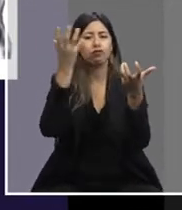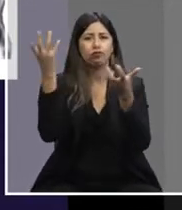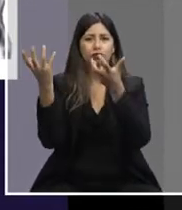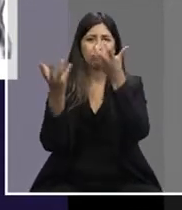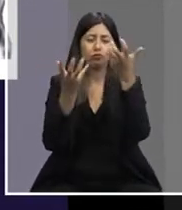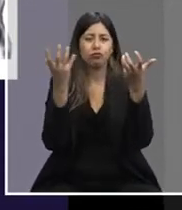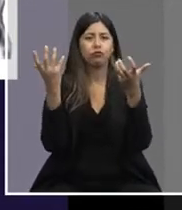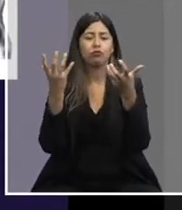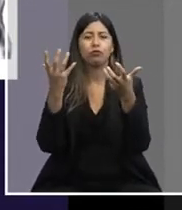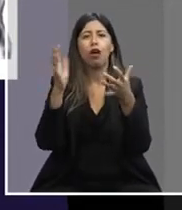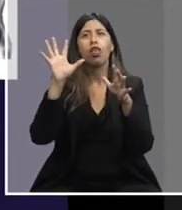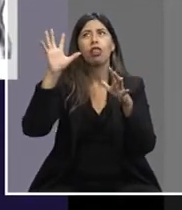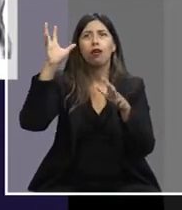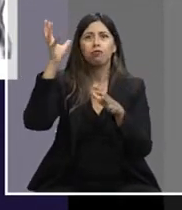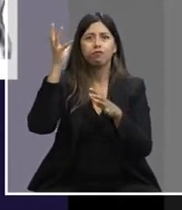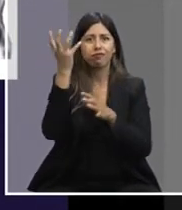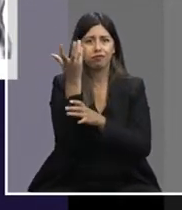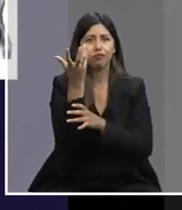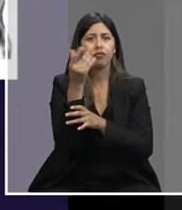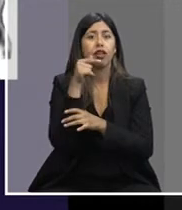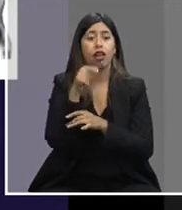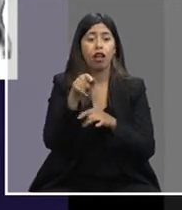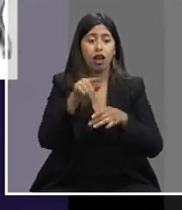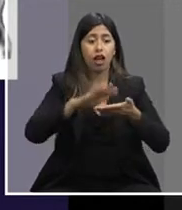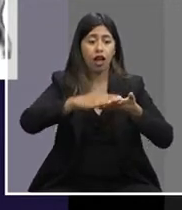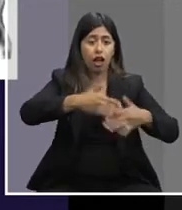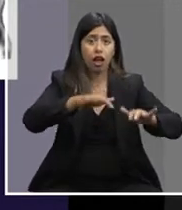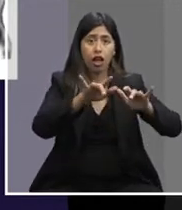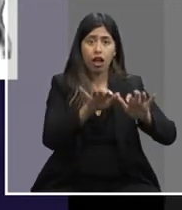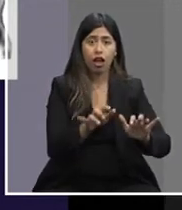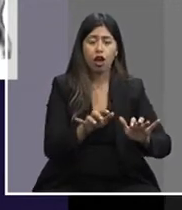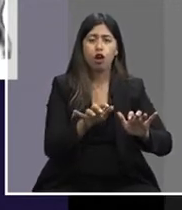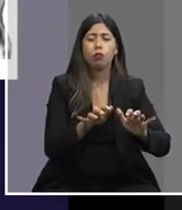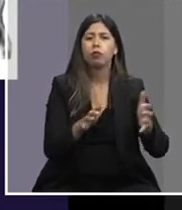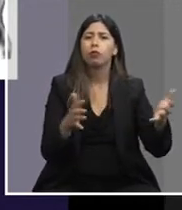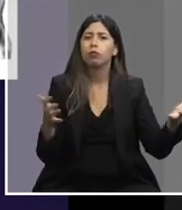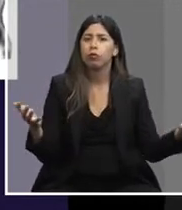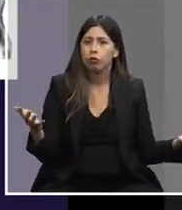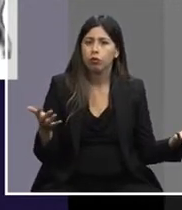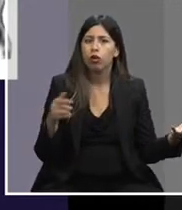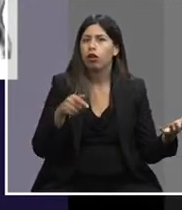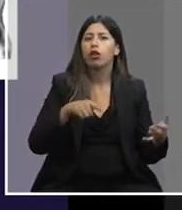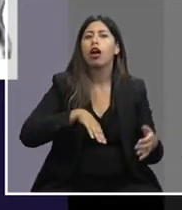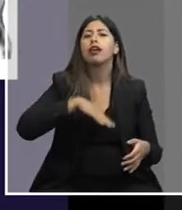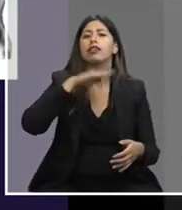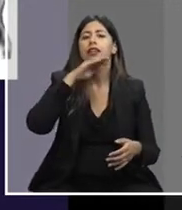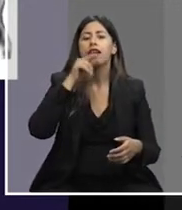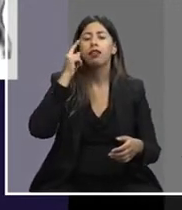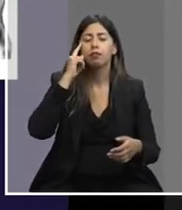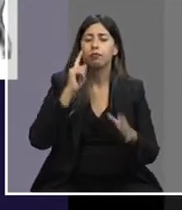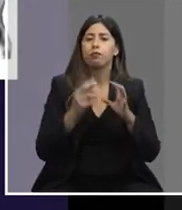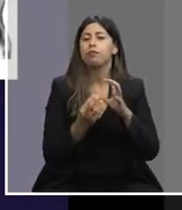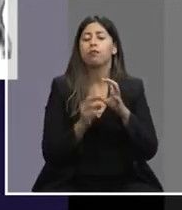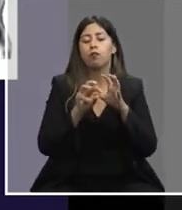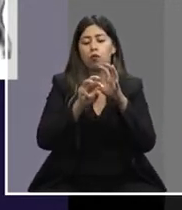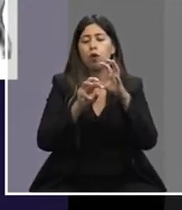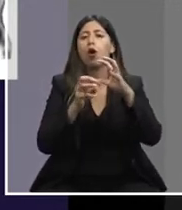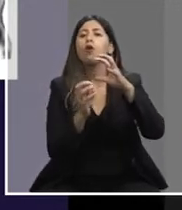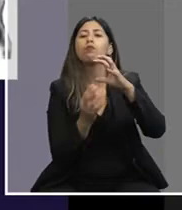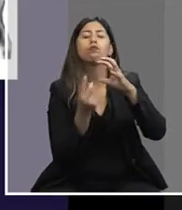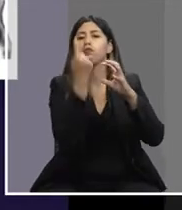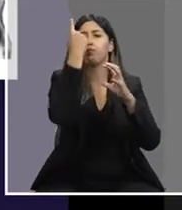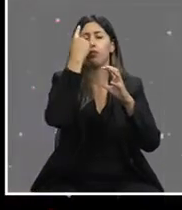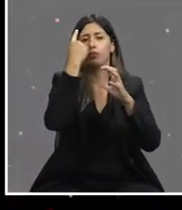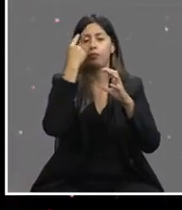into high gear. With the cortex having invented the internet and social networks, billions of people can now seek to climb